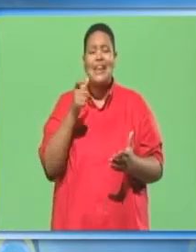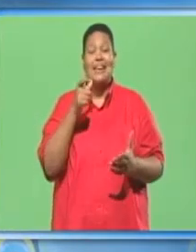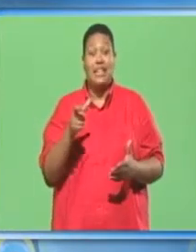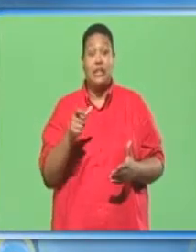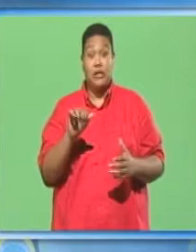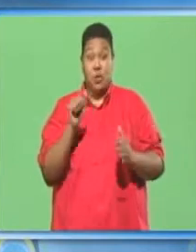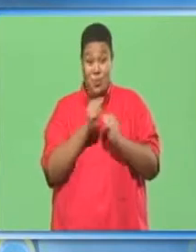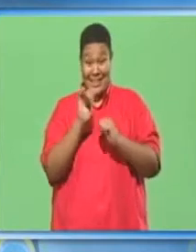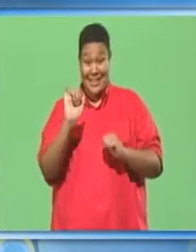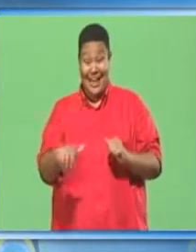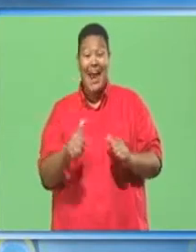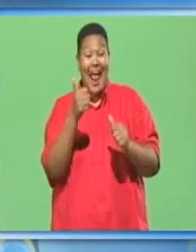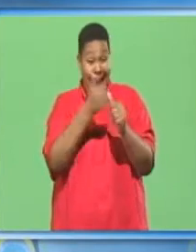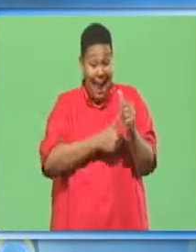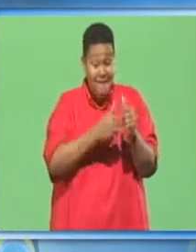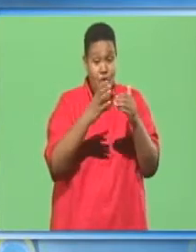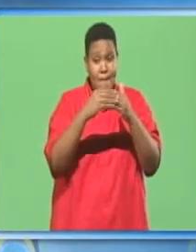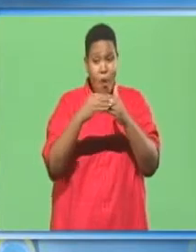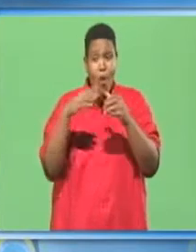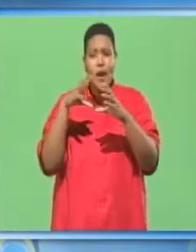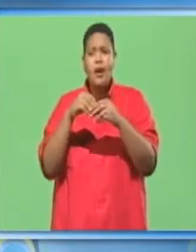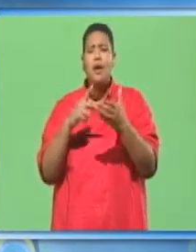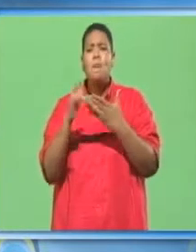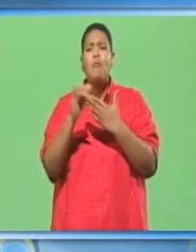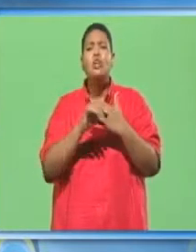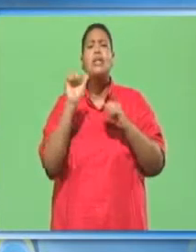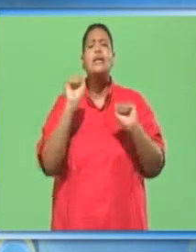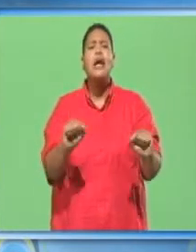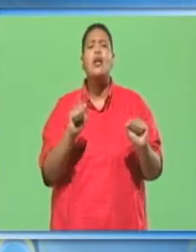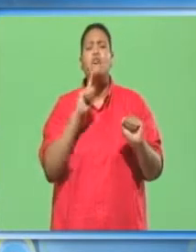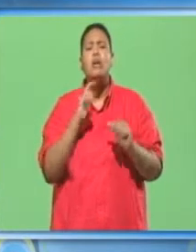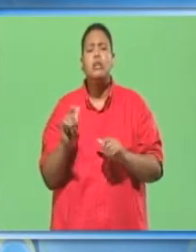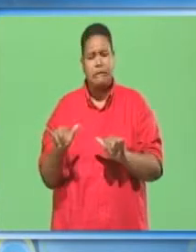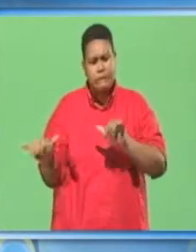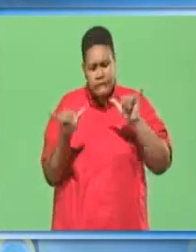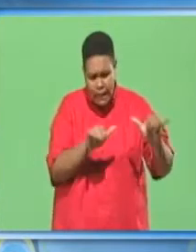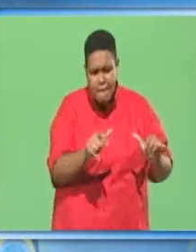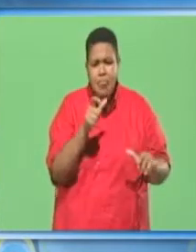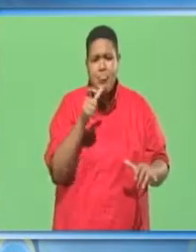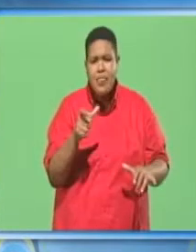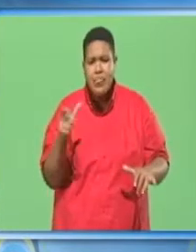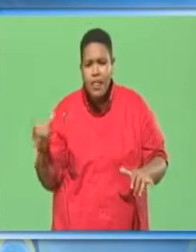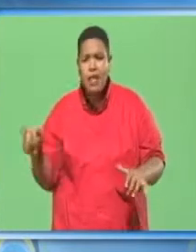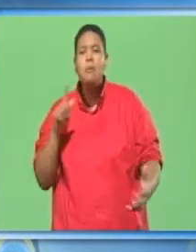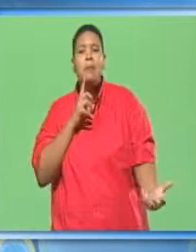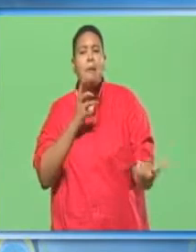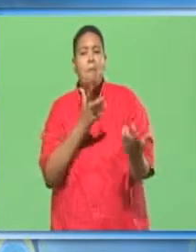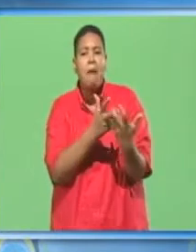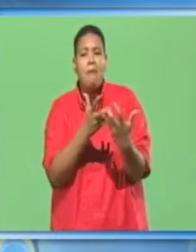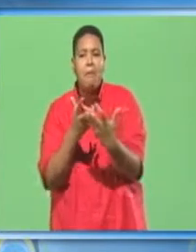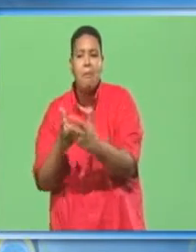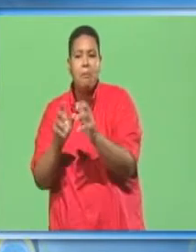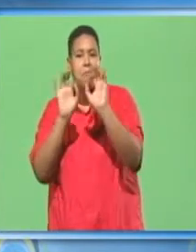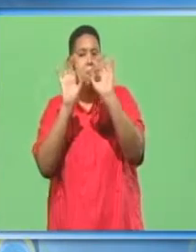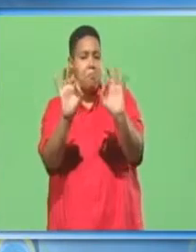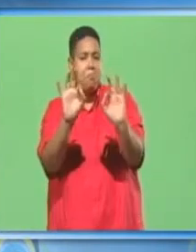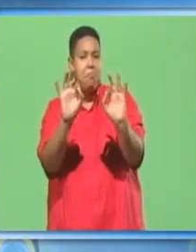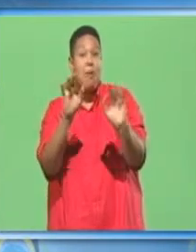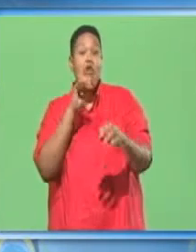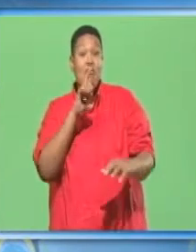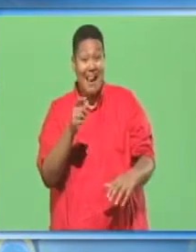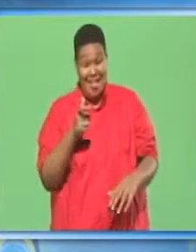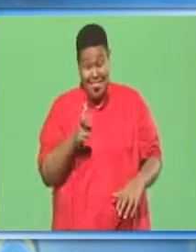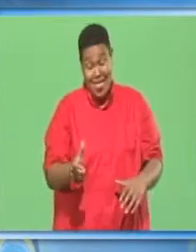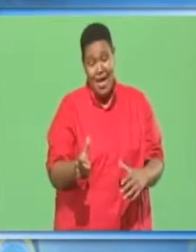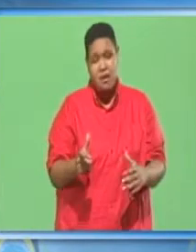planer, every board on a project can be of constant thickness, hence a perfect match. A thickness planer will